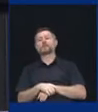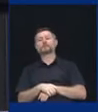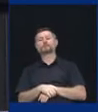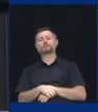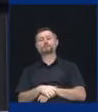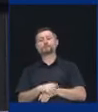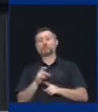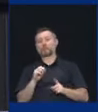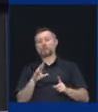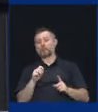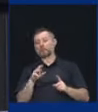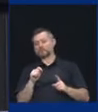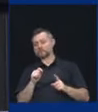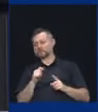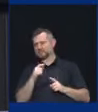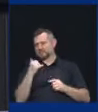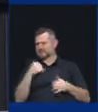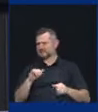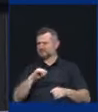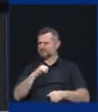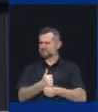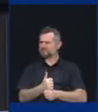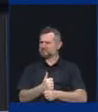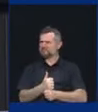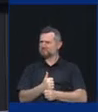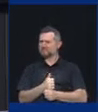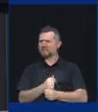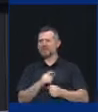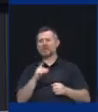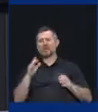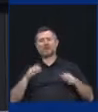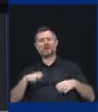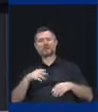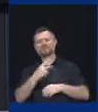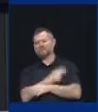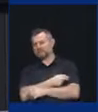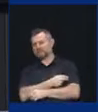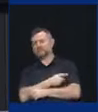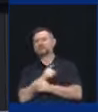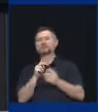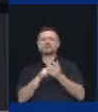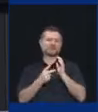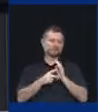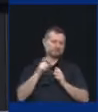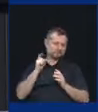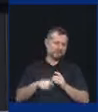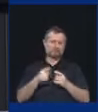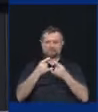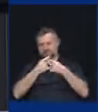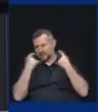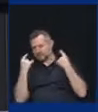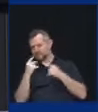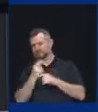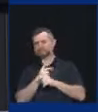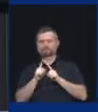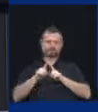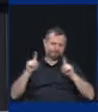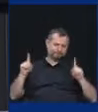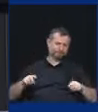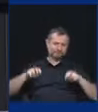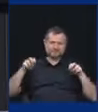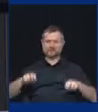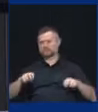that those are still in place, which also, for the unvaccinated sections, you still require Masks are still required. Social distancing